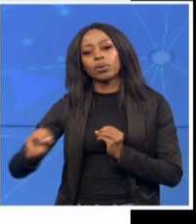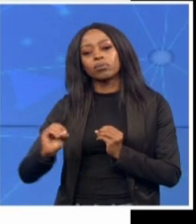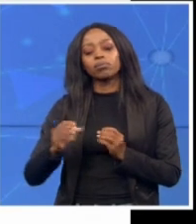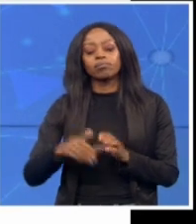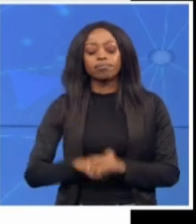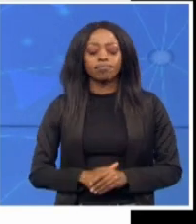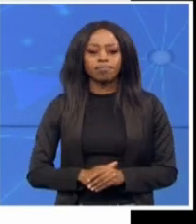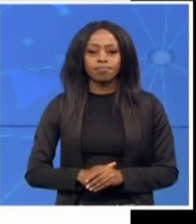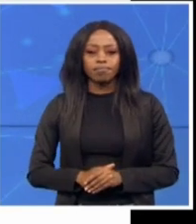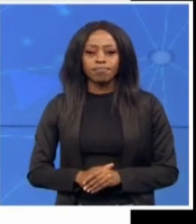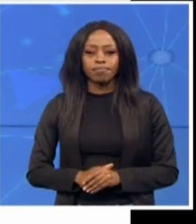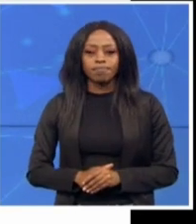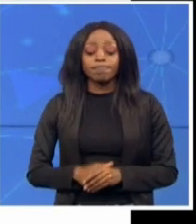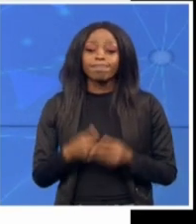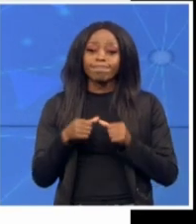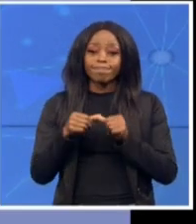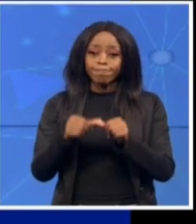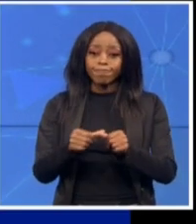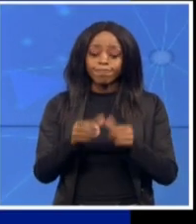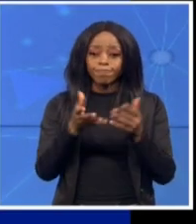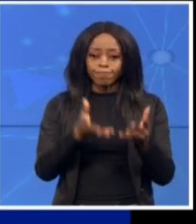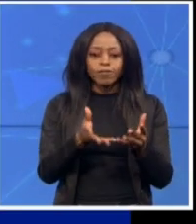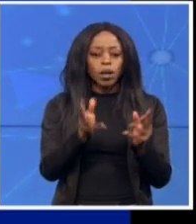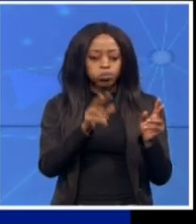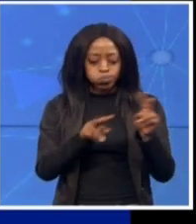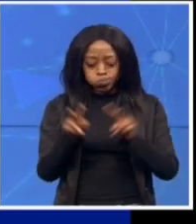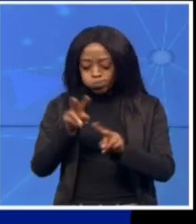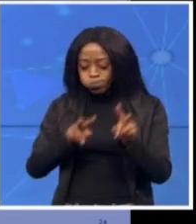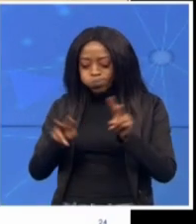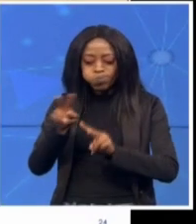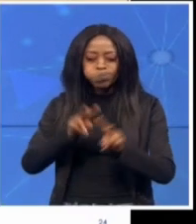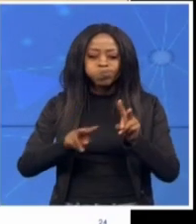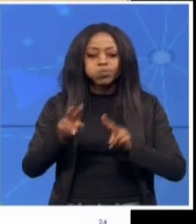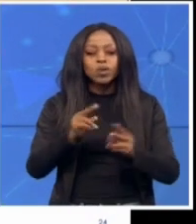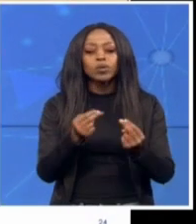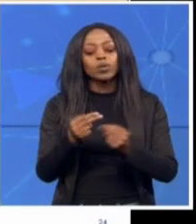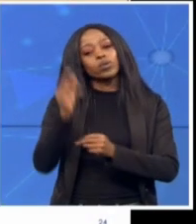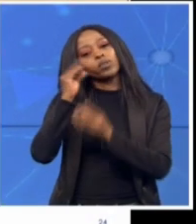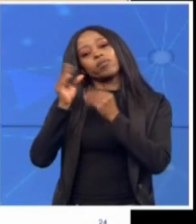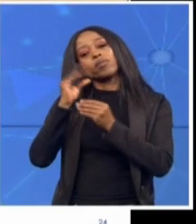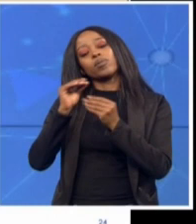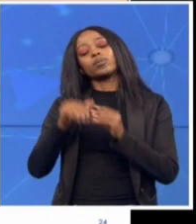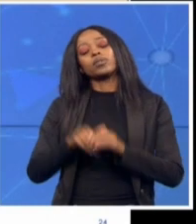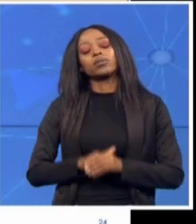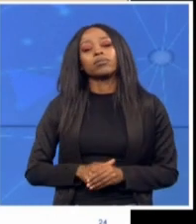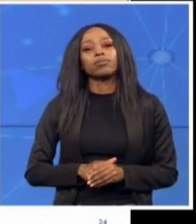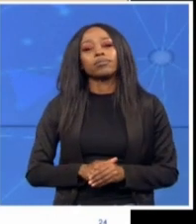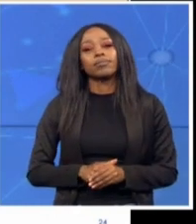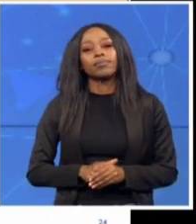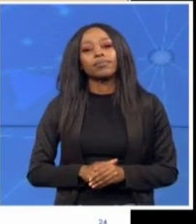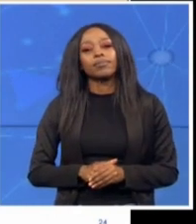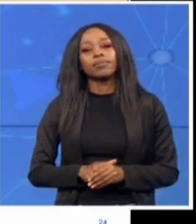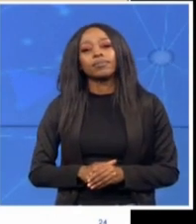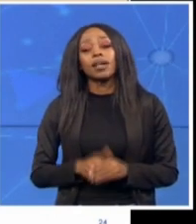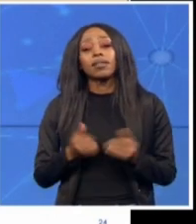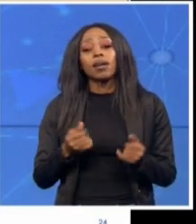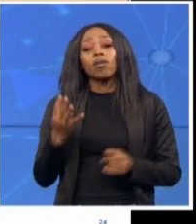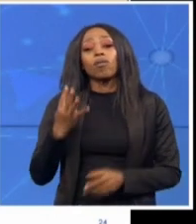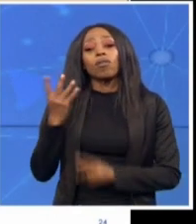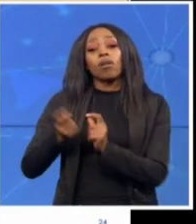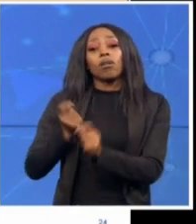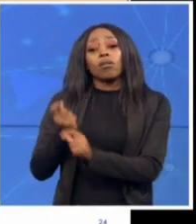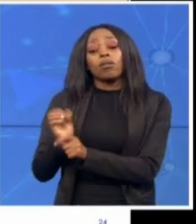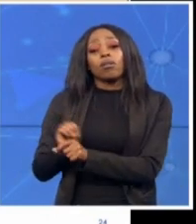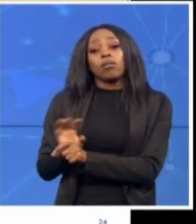watch the emerging evidence closely as it starts to emerge. So that takes us to the fourth wave. We've always had